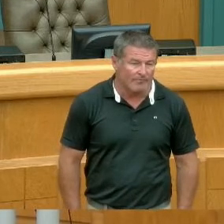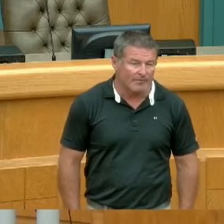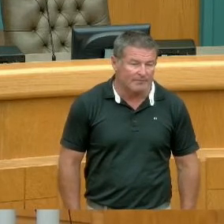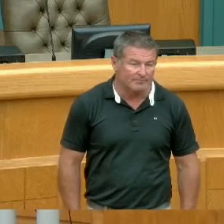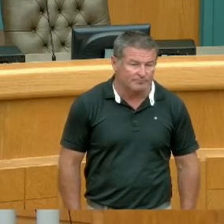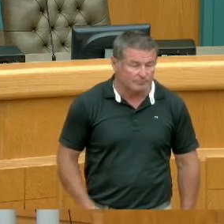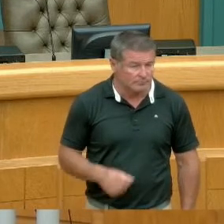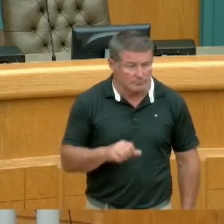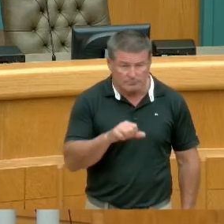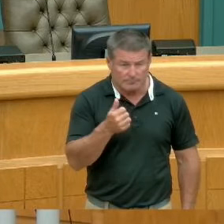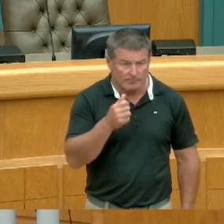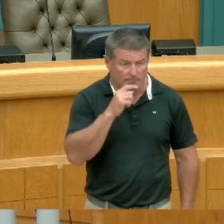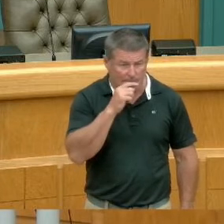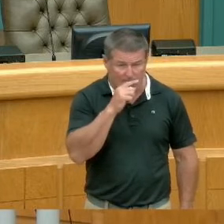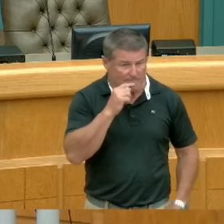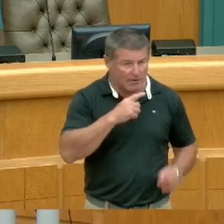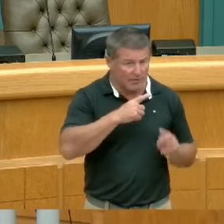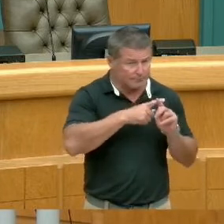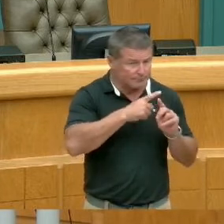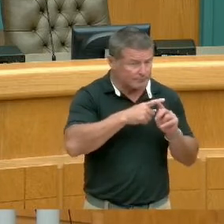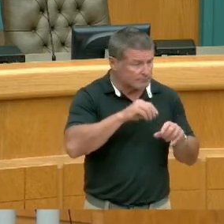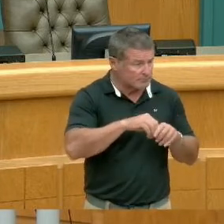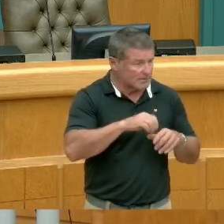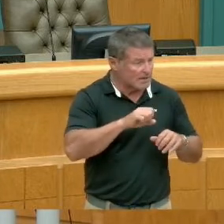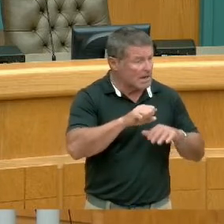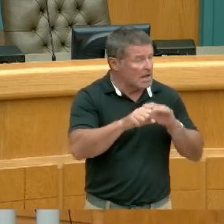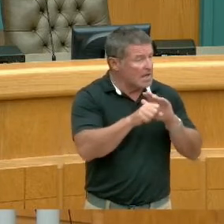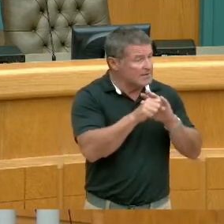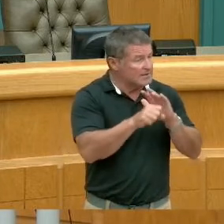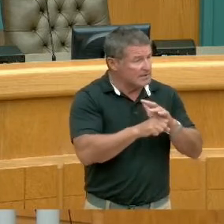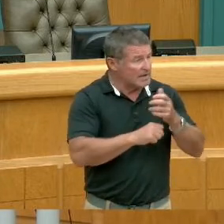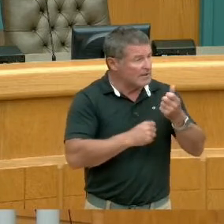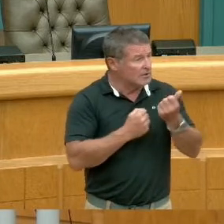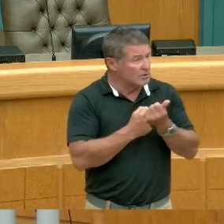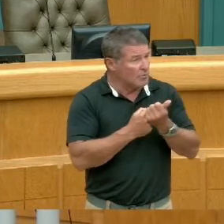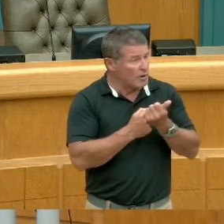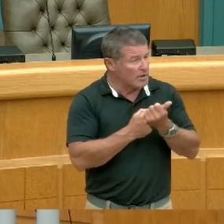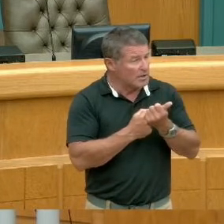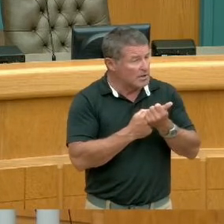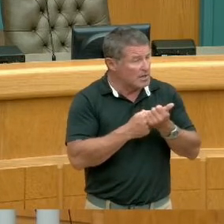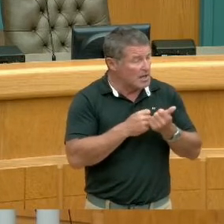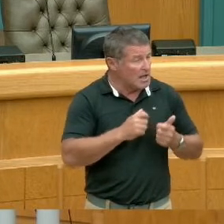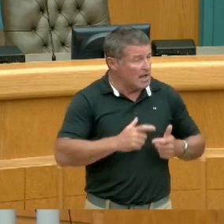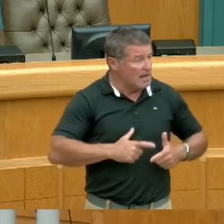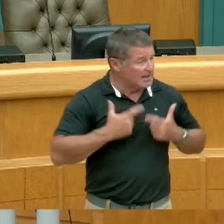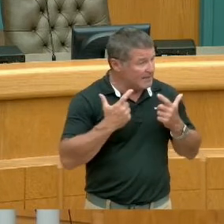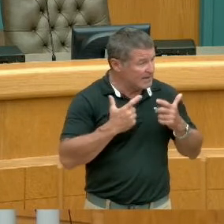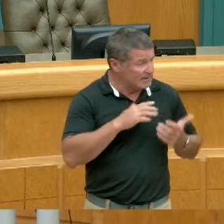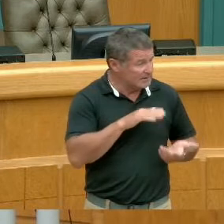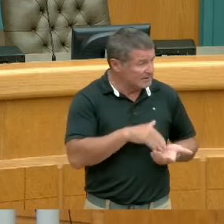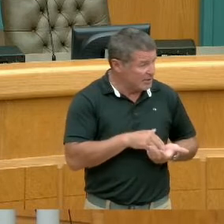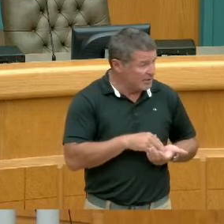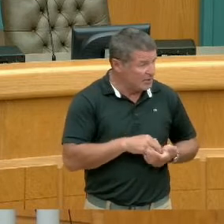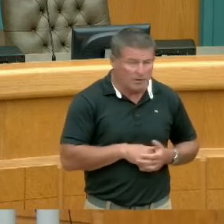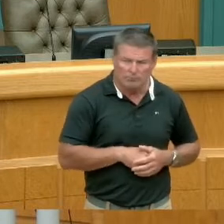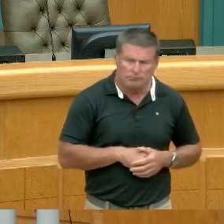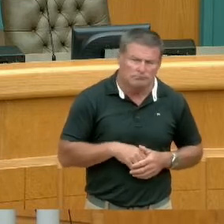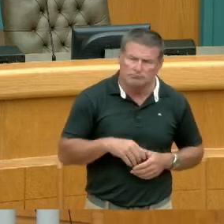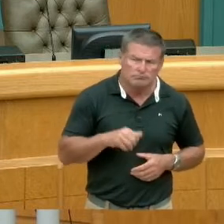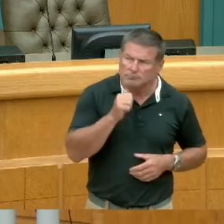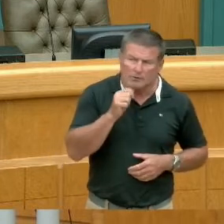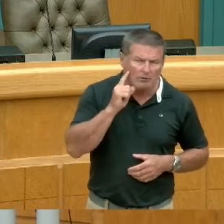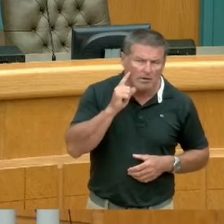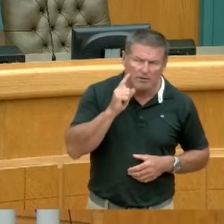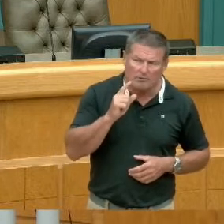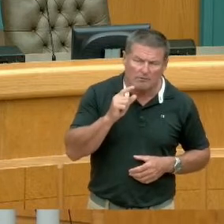are there any other positives at state-supported living centers? No, not that I'm aware of. Okay. And this might be more of a question for